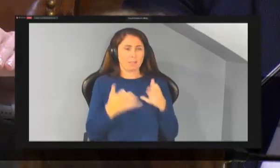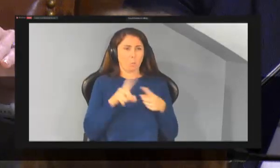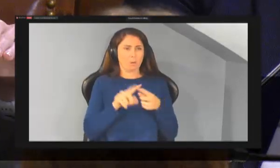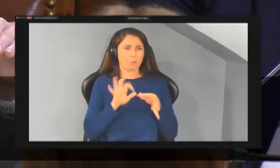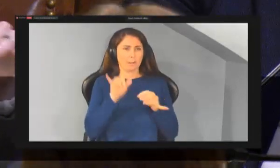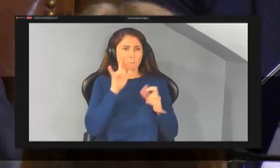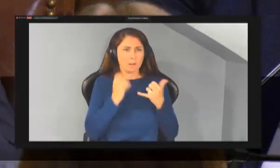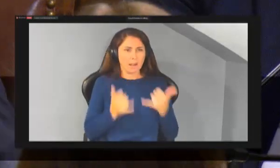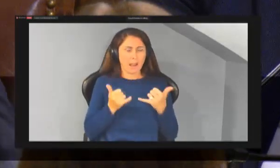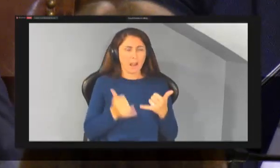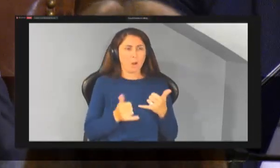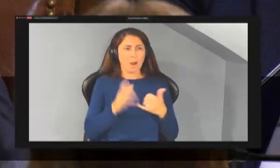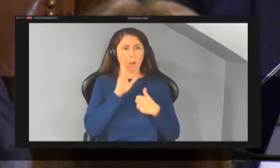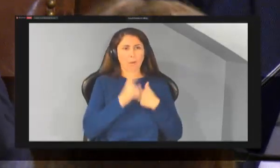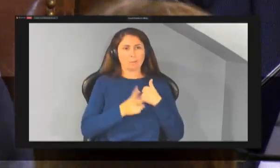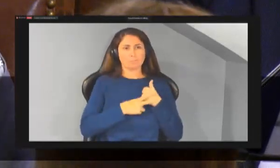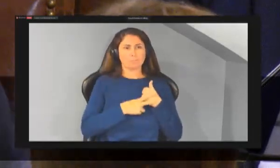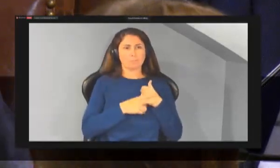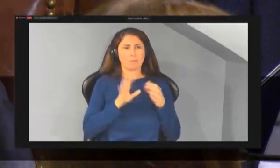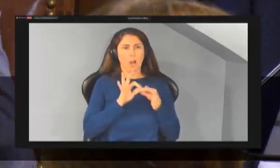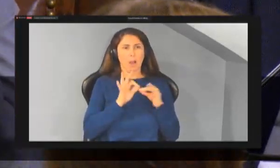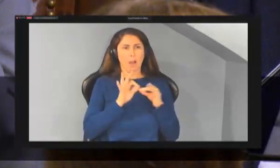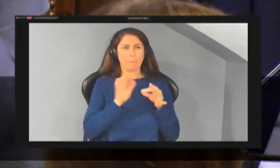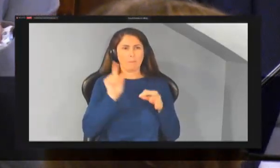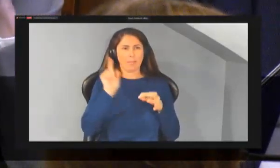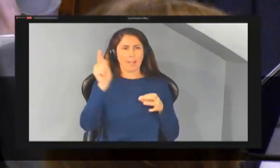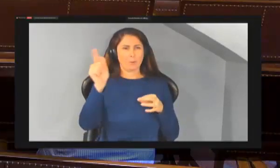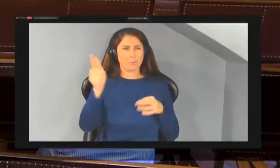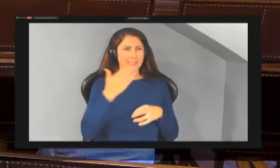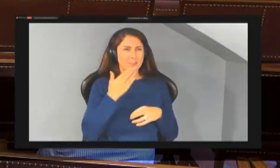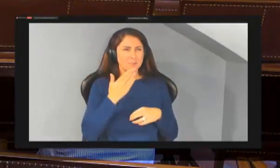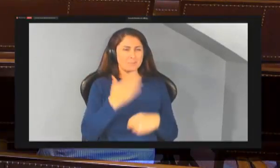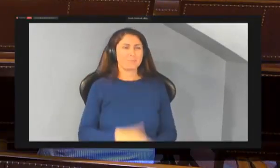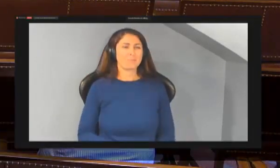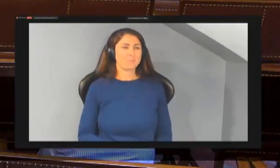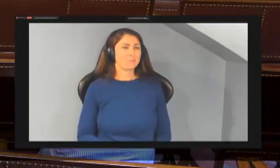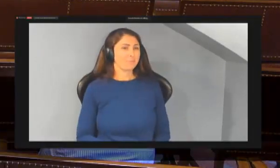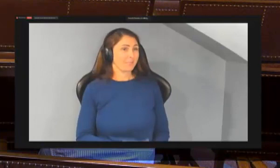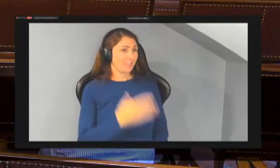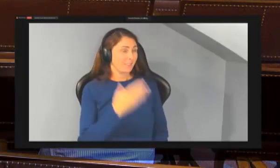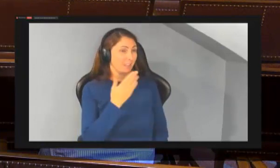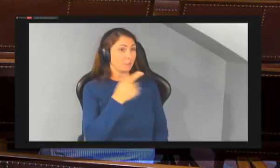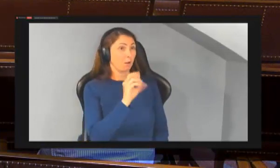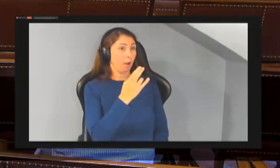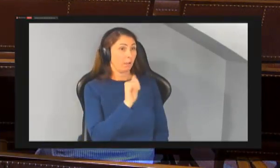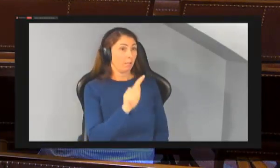I'll reserve further comment until later. Thank you. Thank you. Councilman Coghill.